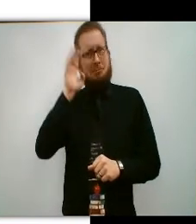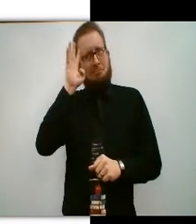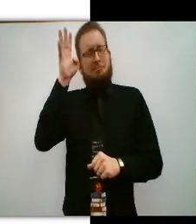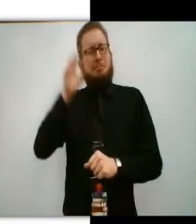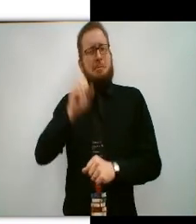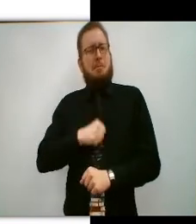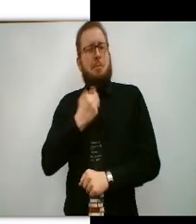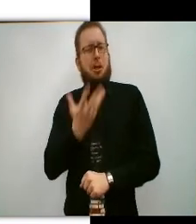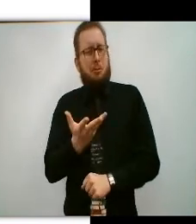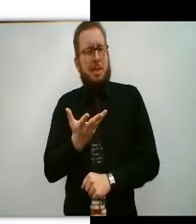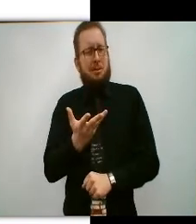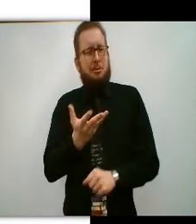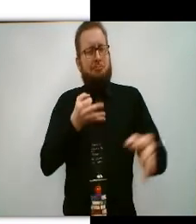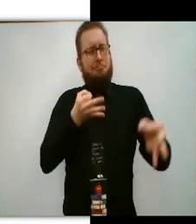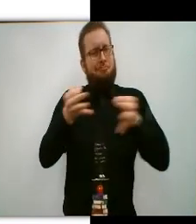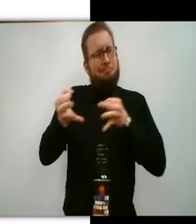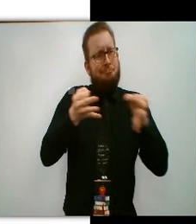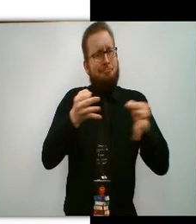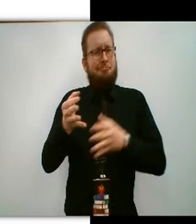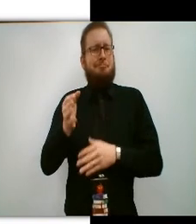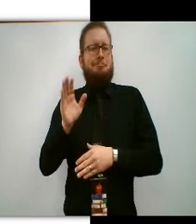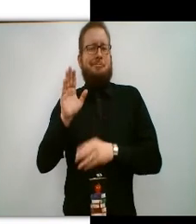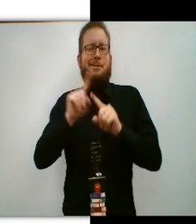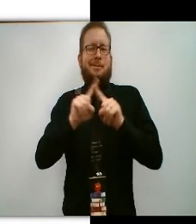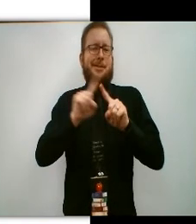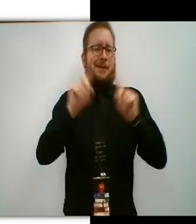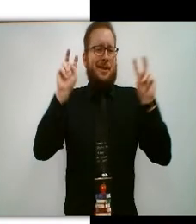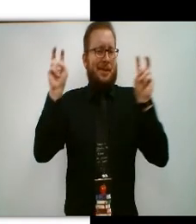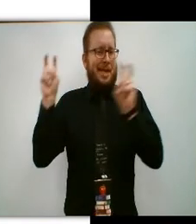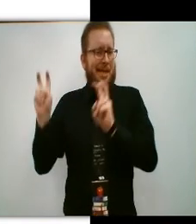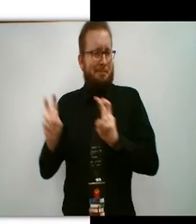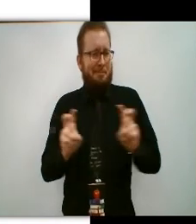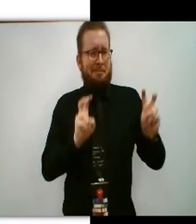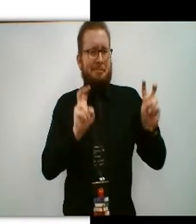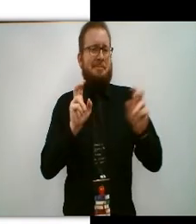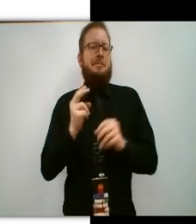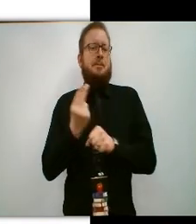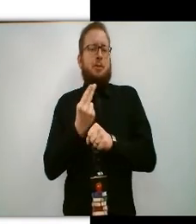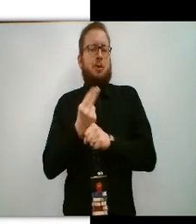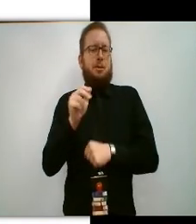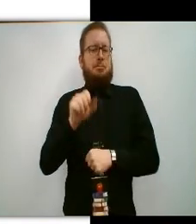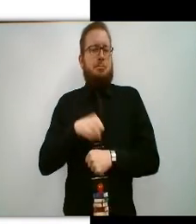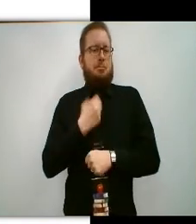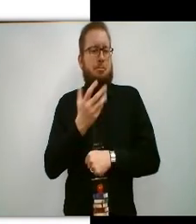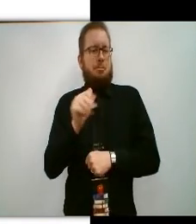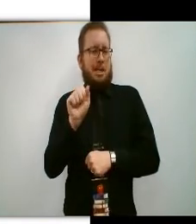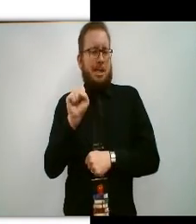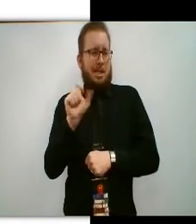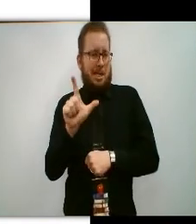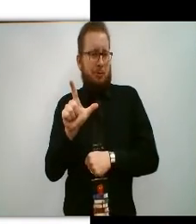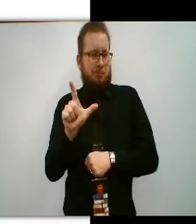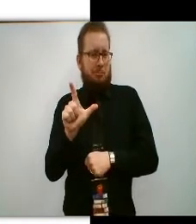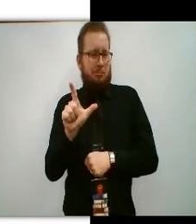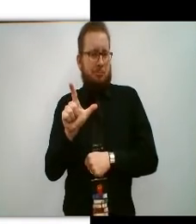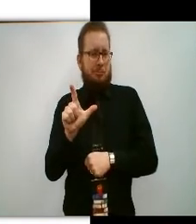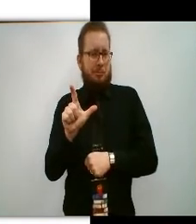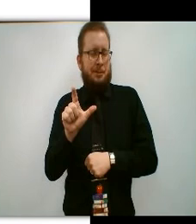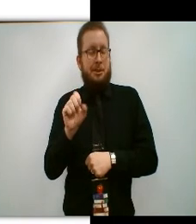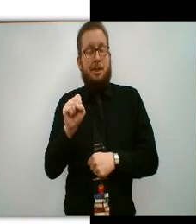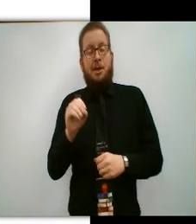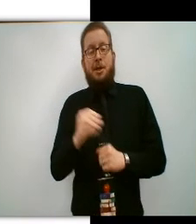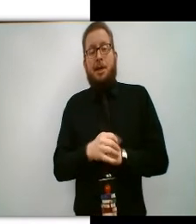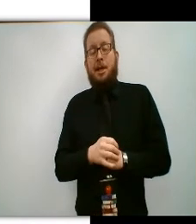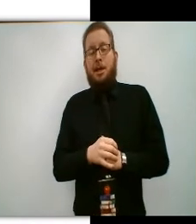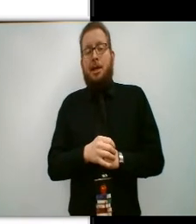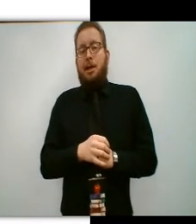really beautiful. Deaf create the poetry to explain different topics, different themes, or they